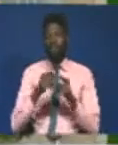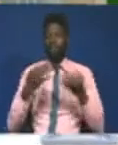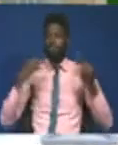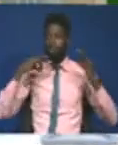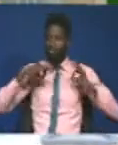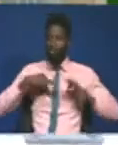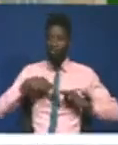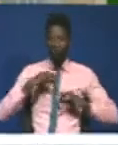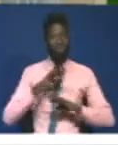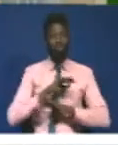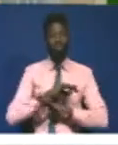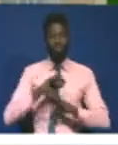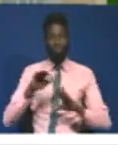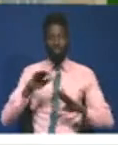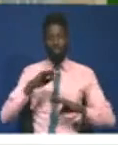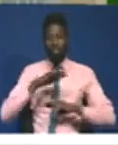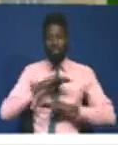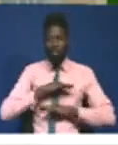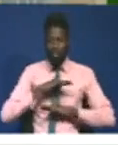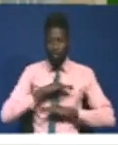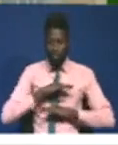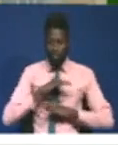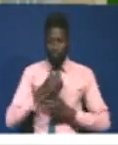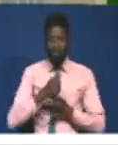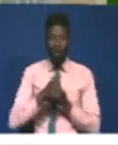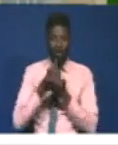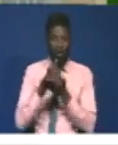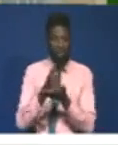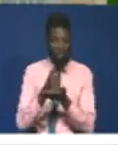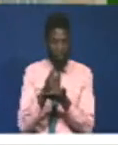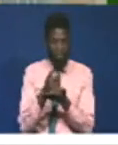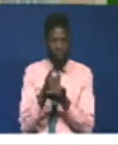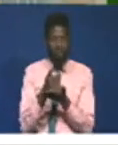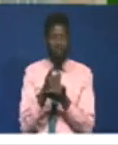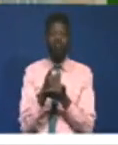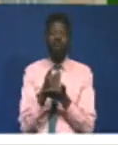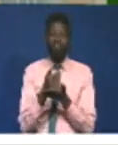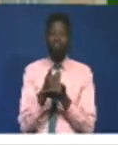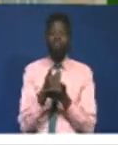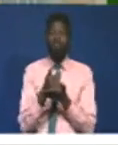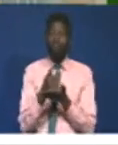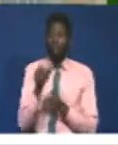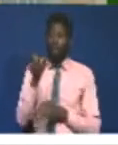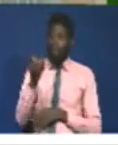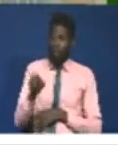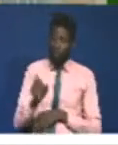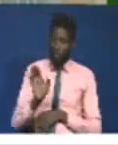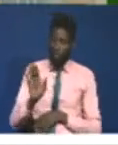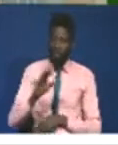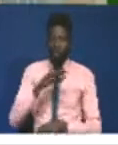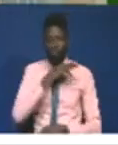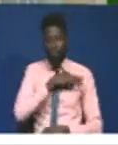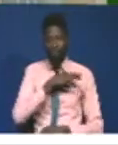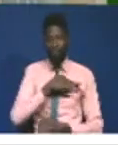able to make meaningful benefits to the